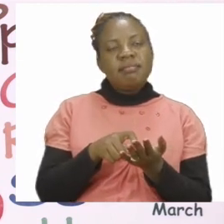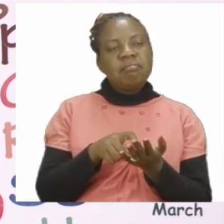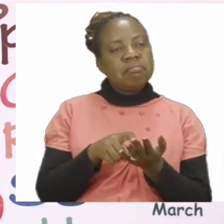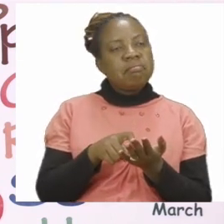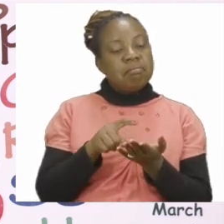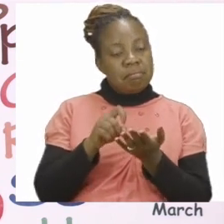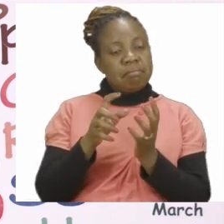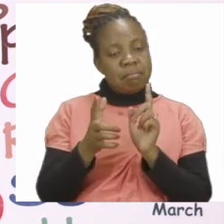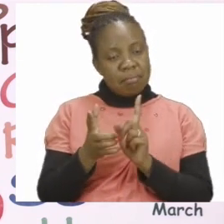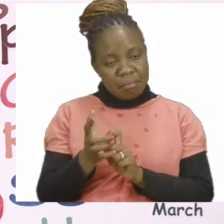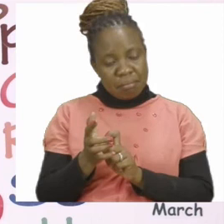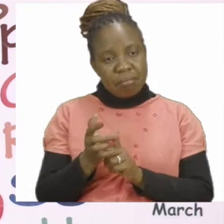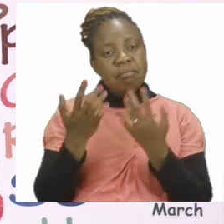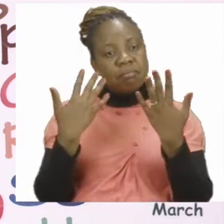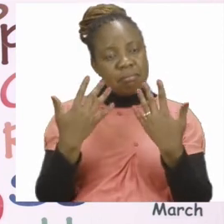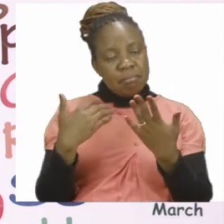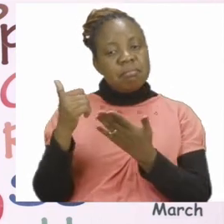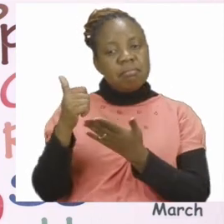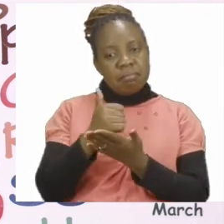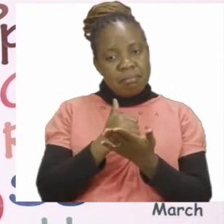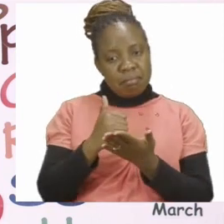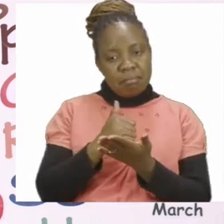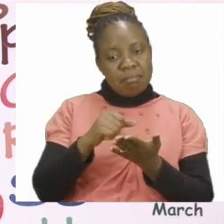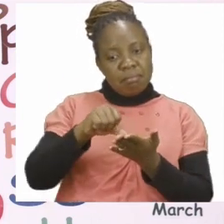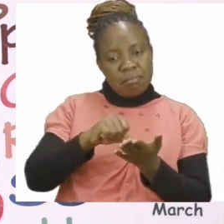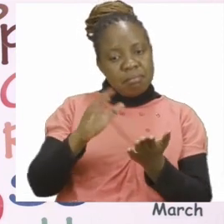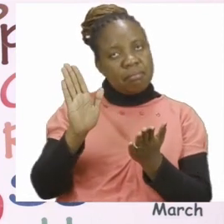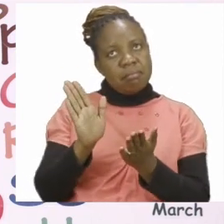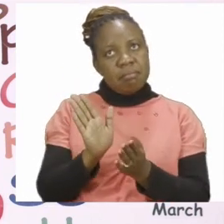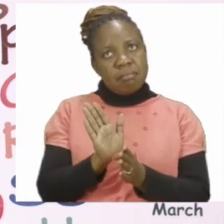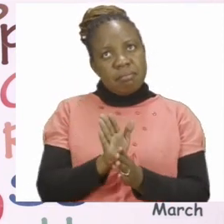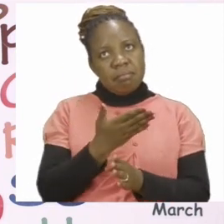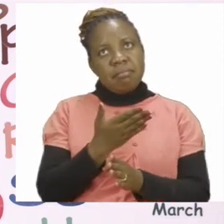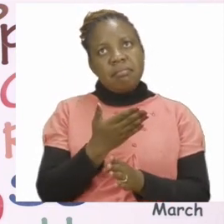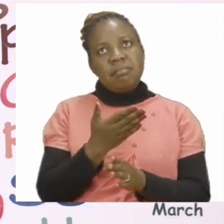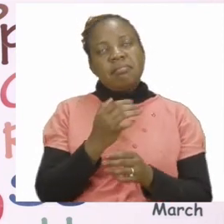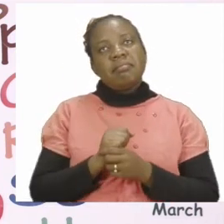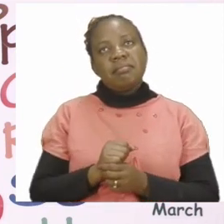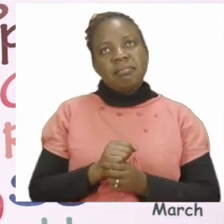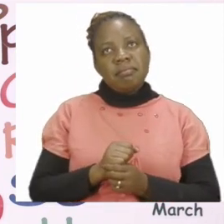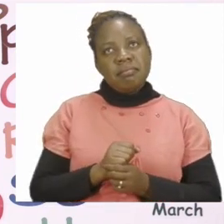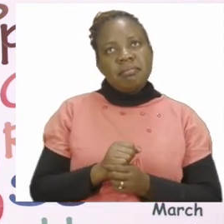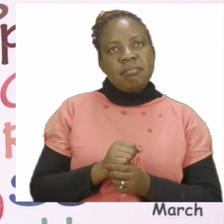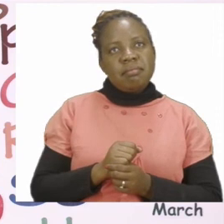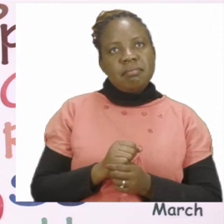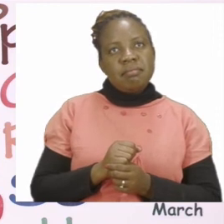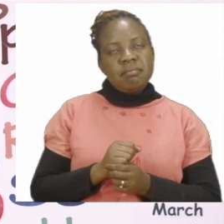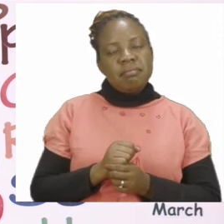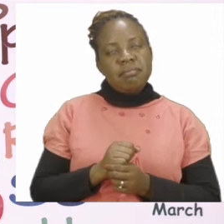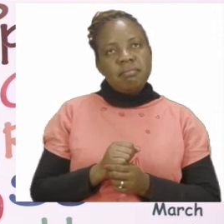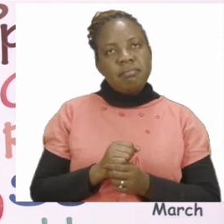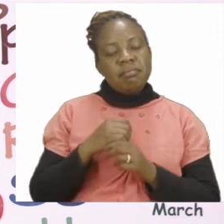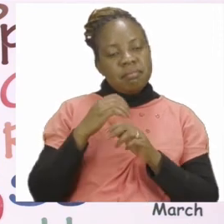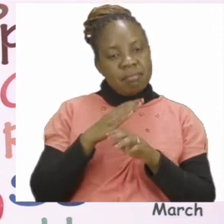clean and all the germs away. Right. Now everyone, before we